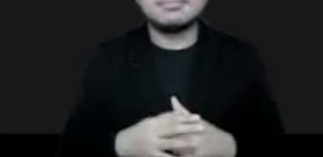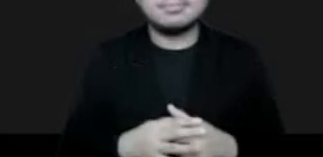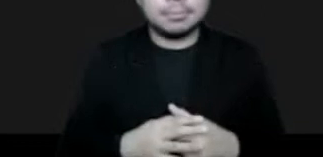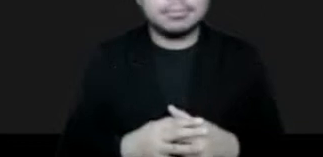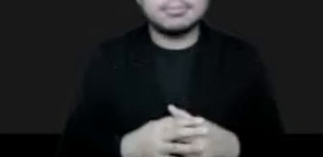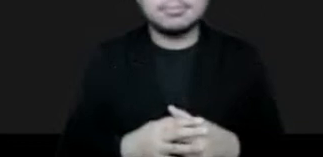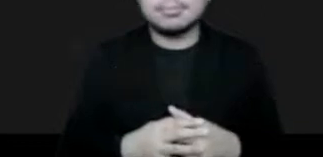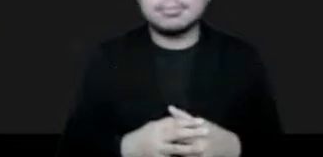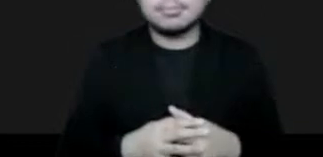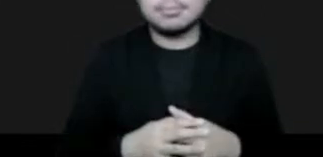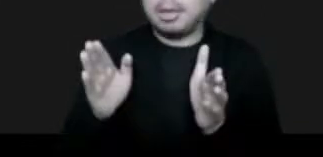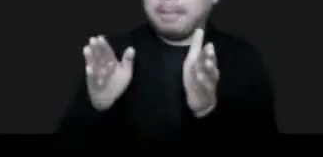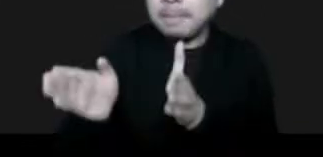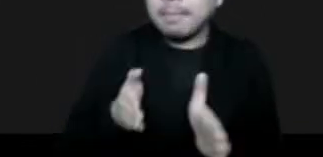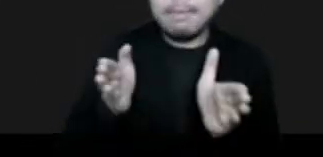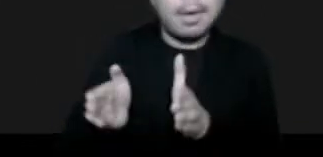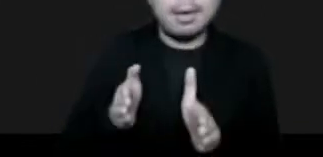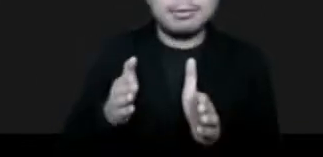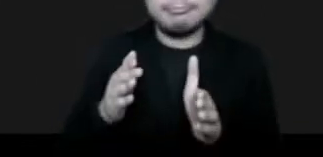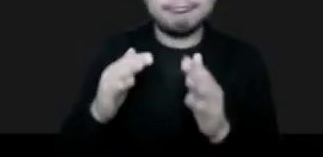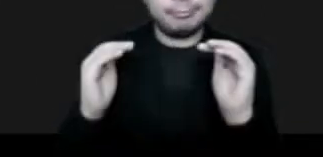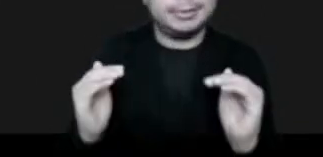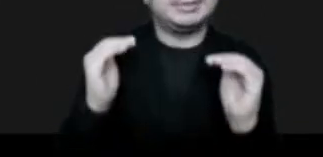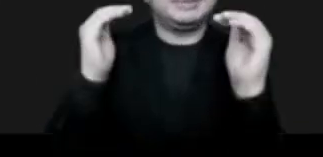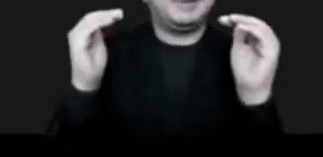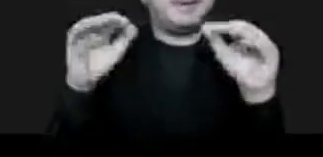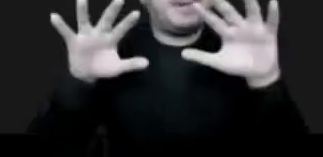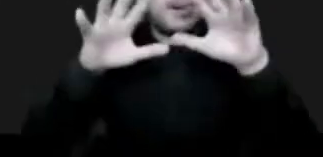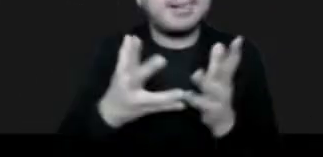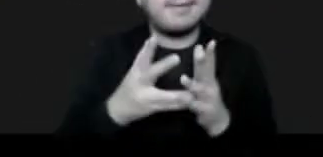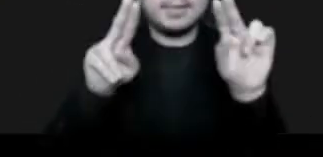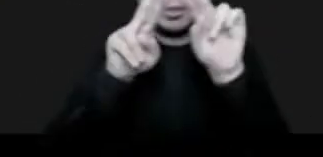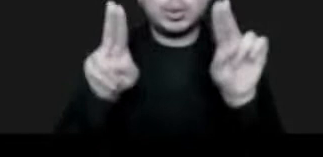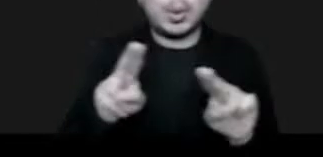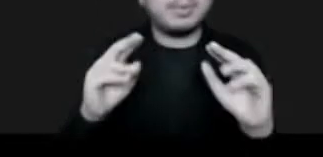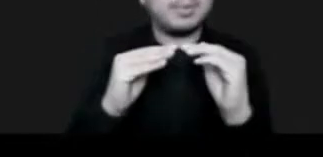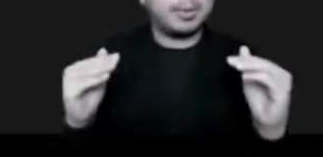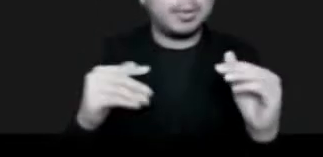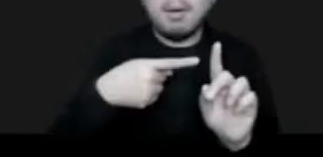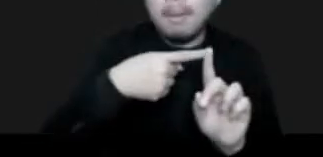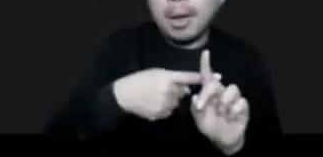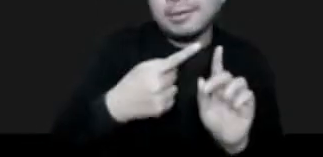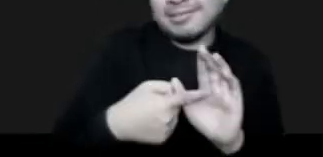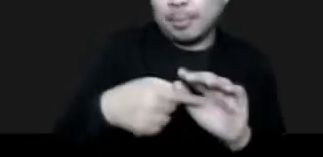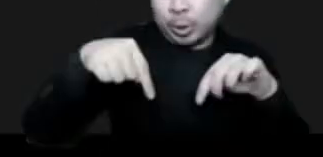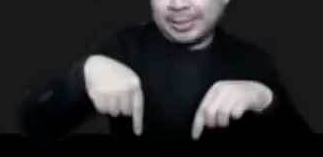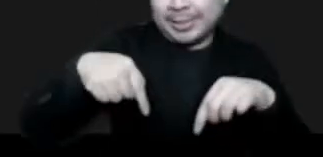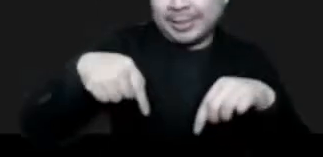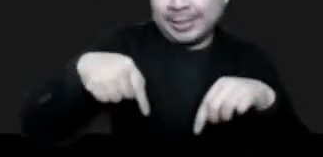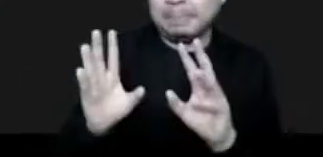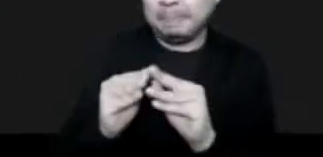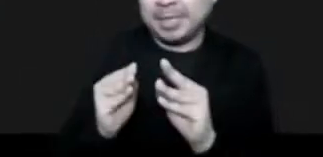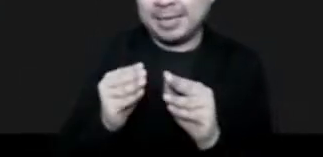global platform. And one of the activities is exactly the same side event that you're joining right now. And also we have activities